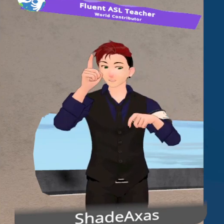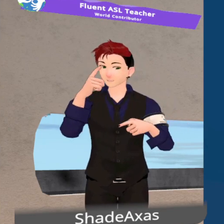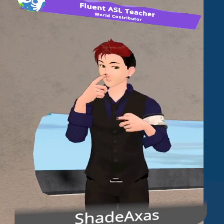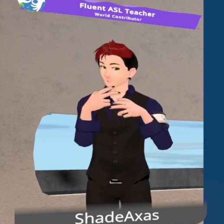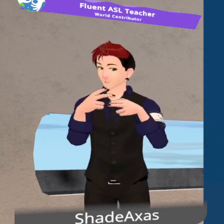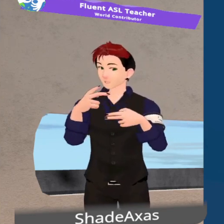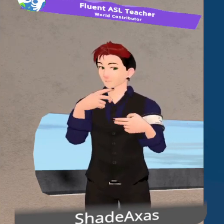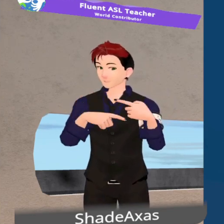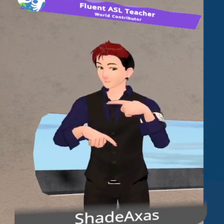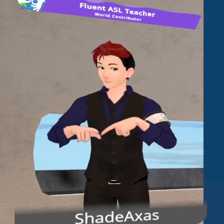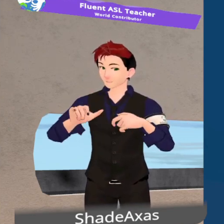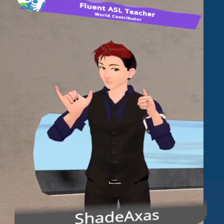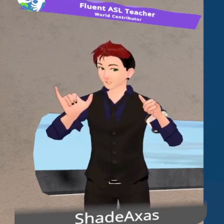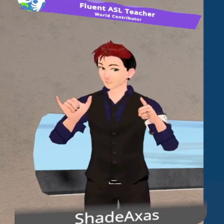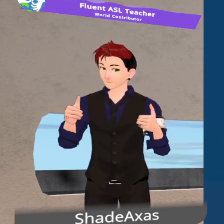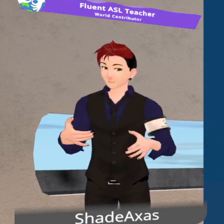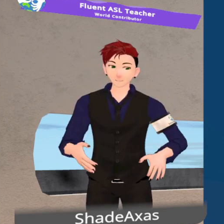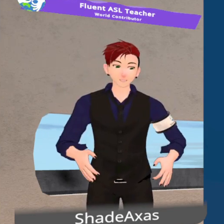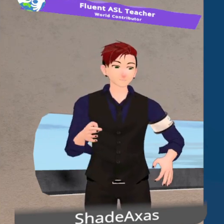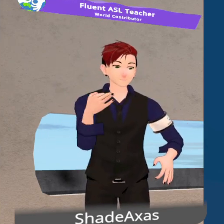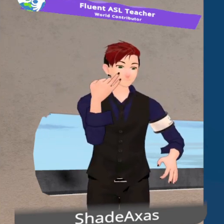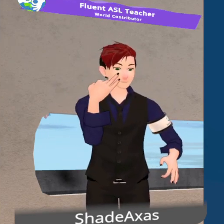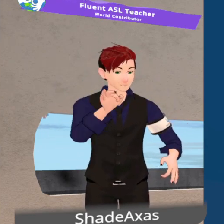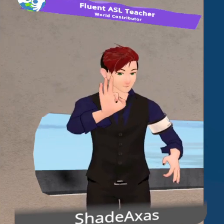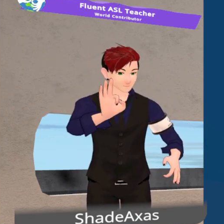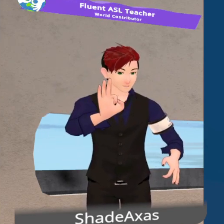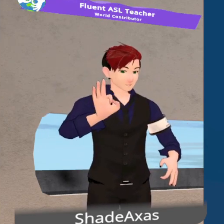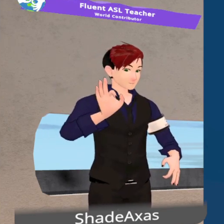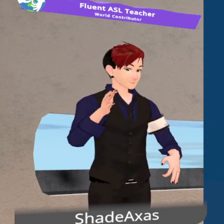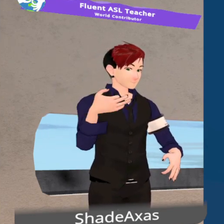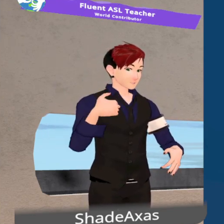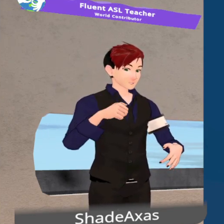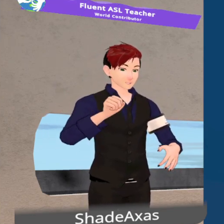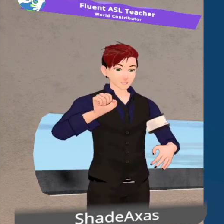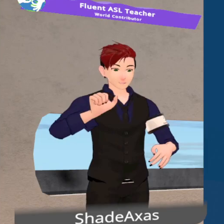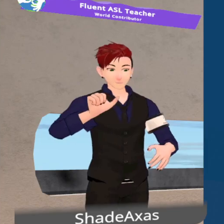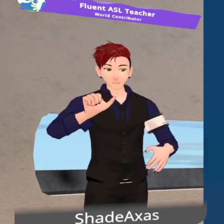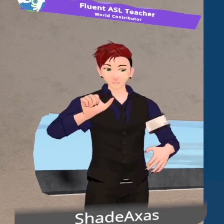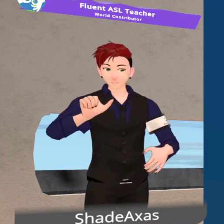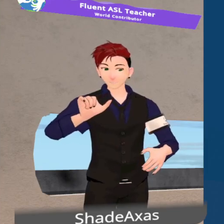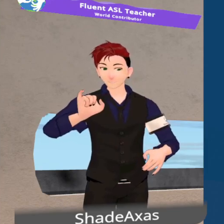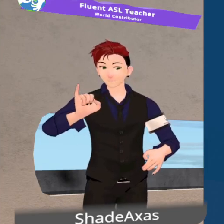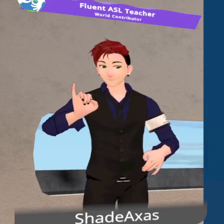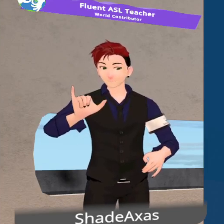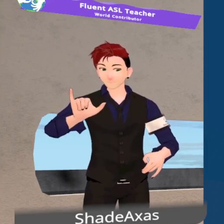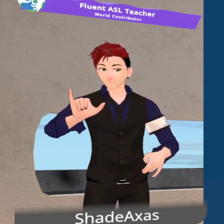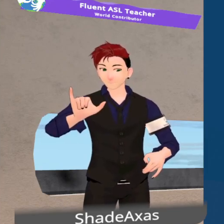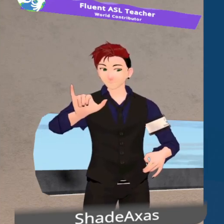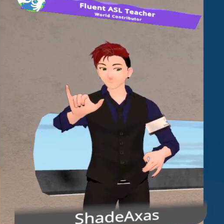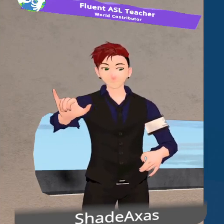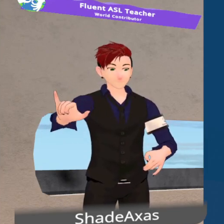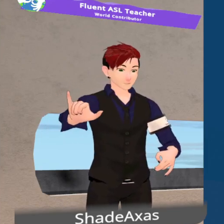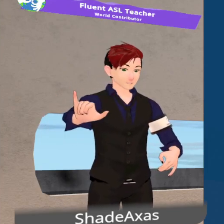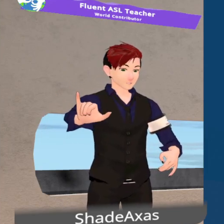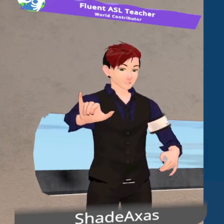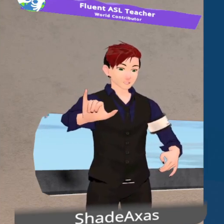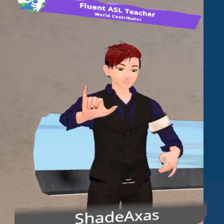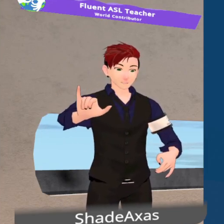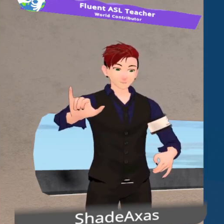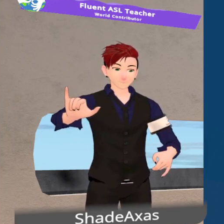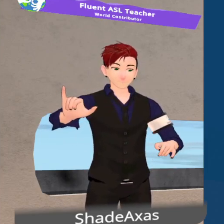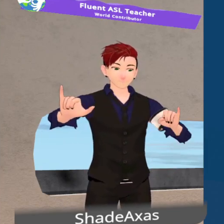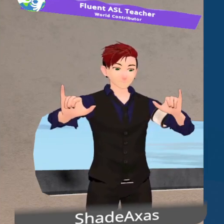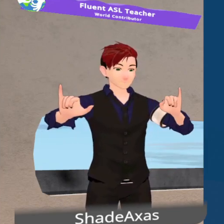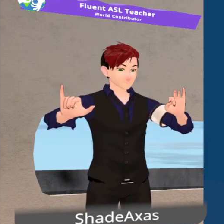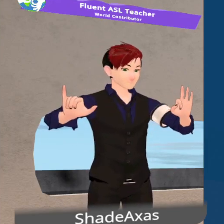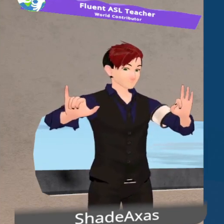I'm going to teach you one quick sign right now. So if you have index, you're going to do a Y